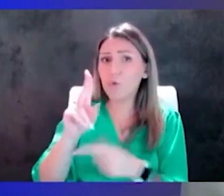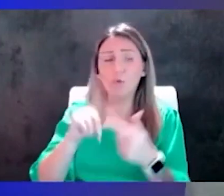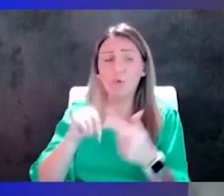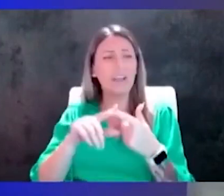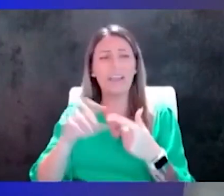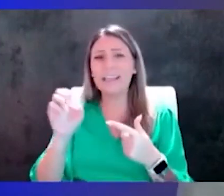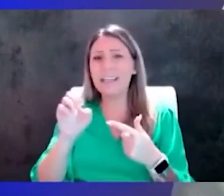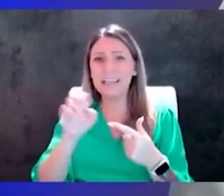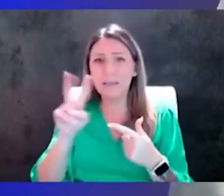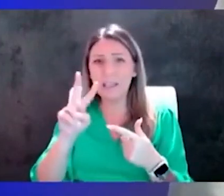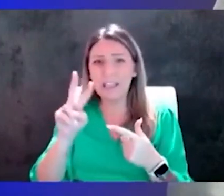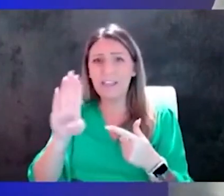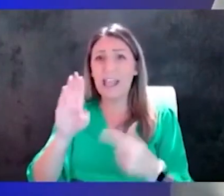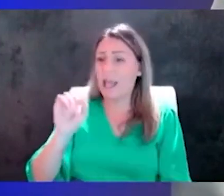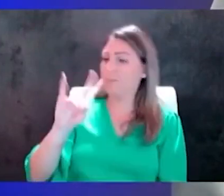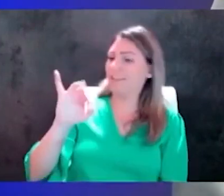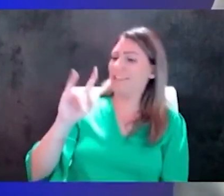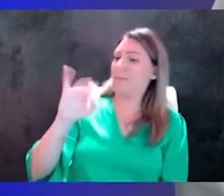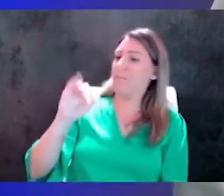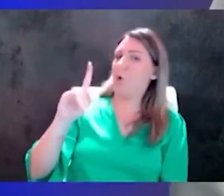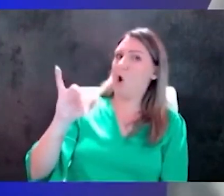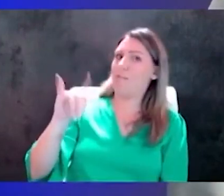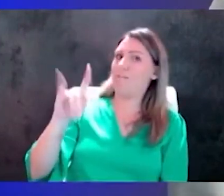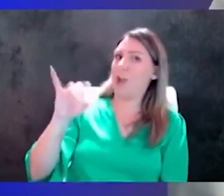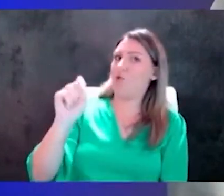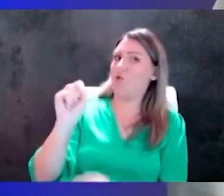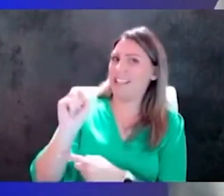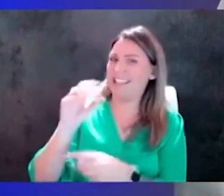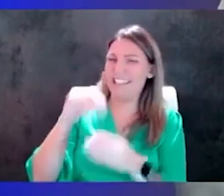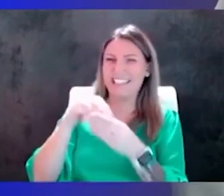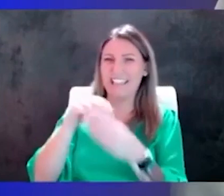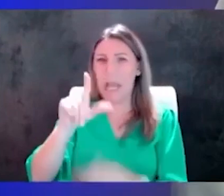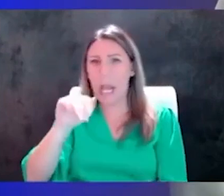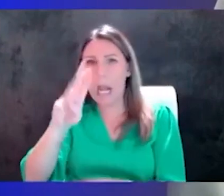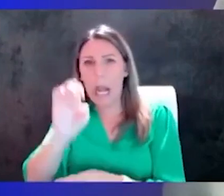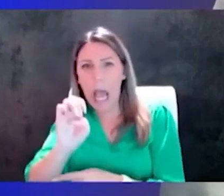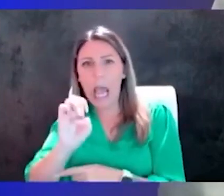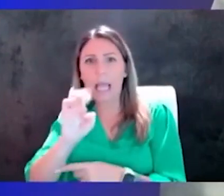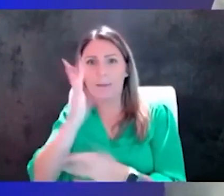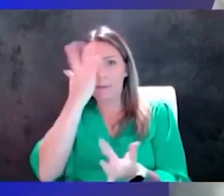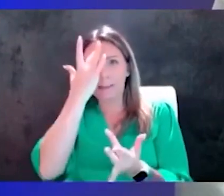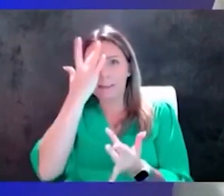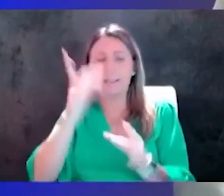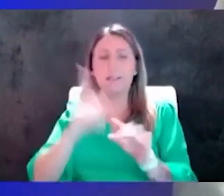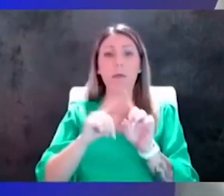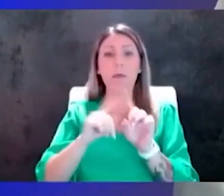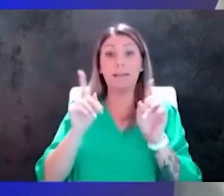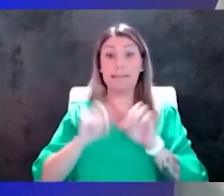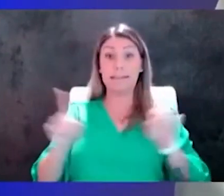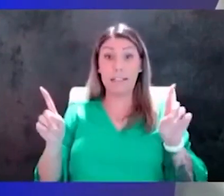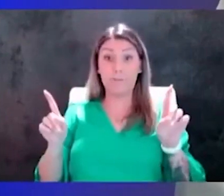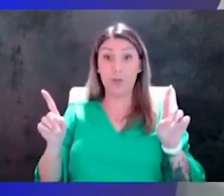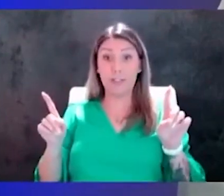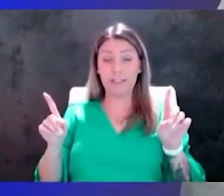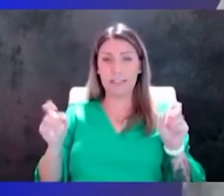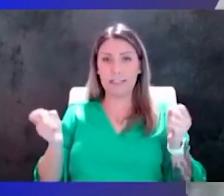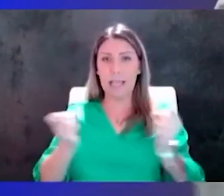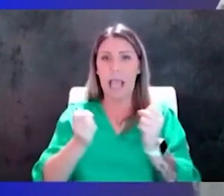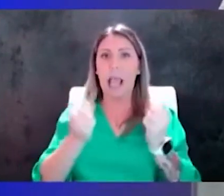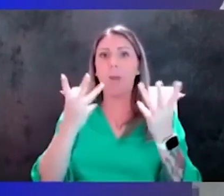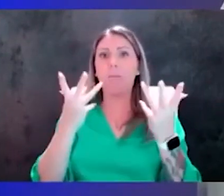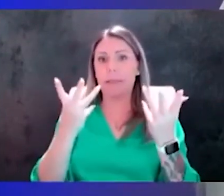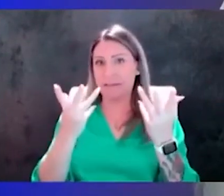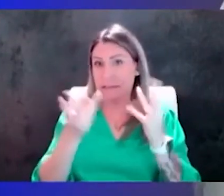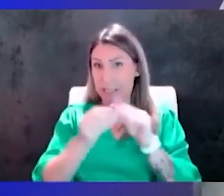Epstein-Barr virus infections. It's reported in Lyme disease. The difference this time around is just the sheer number of patients, right? So I think